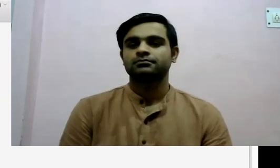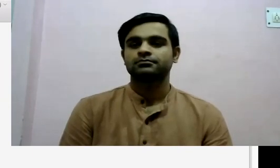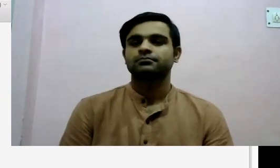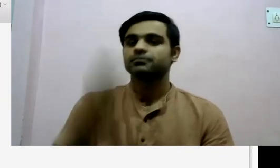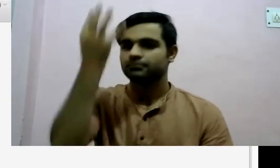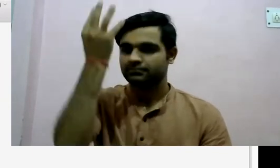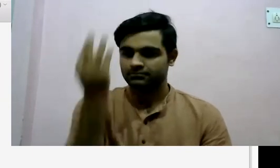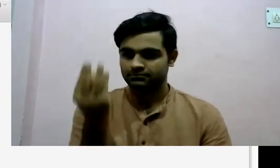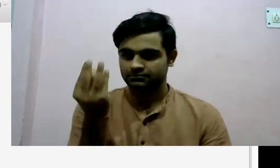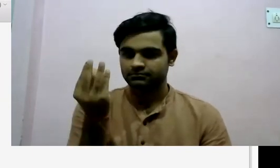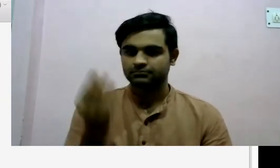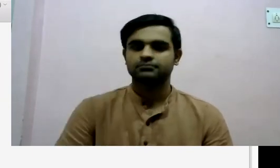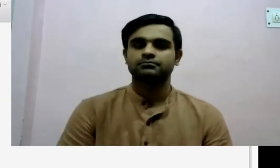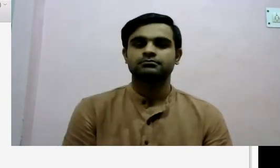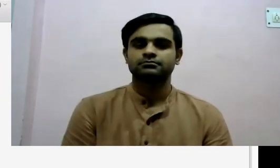Evening.